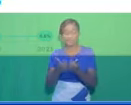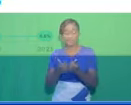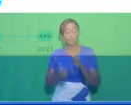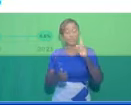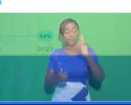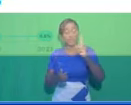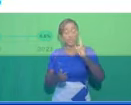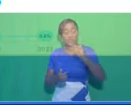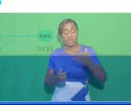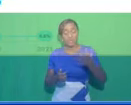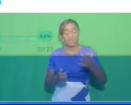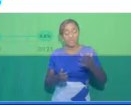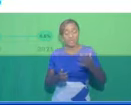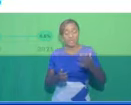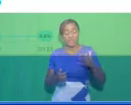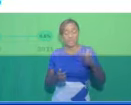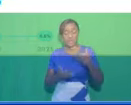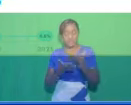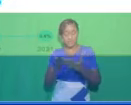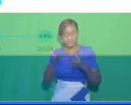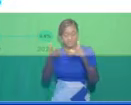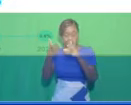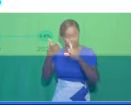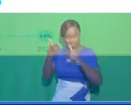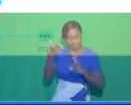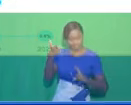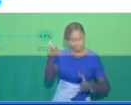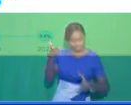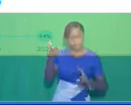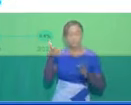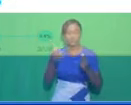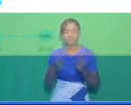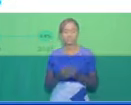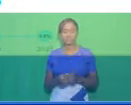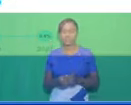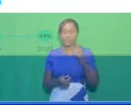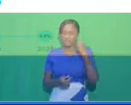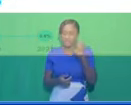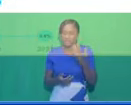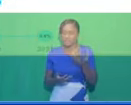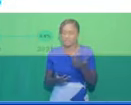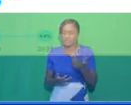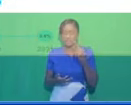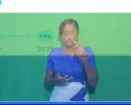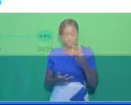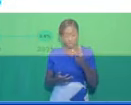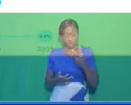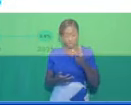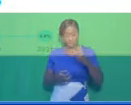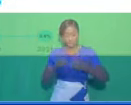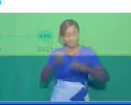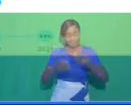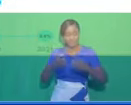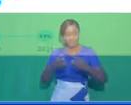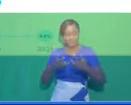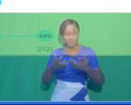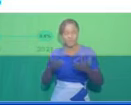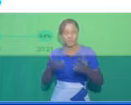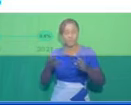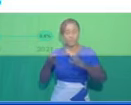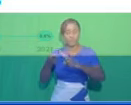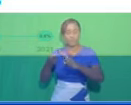because we did run a couple of surveys, and I think two of the issues that came up would have been,